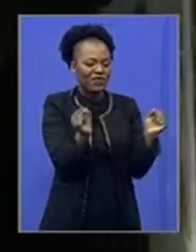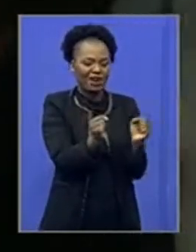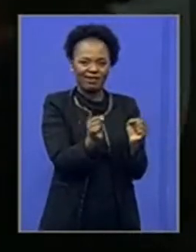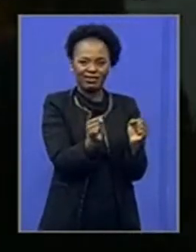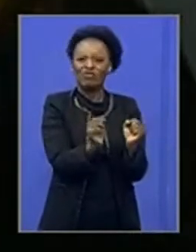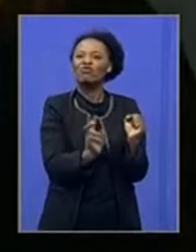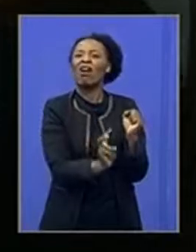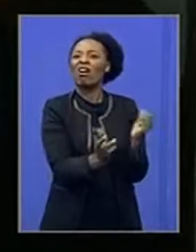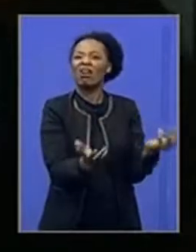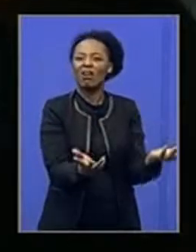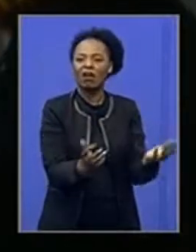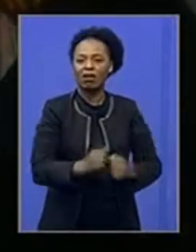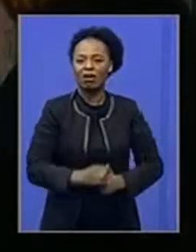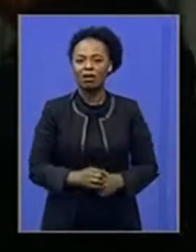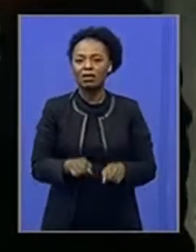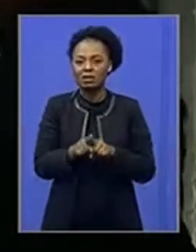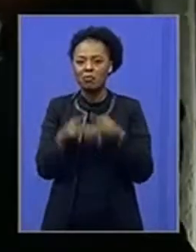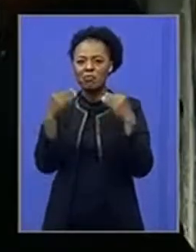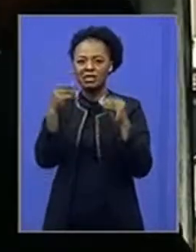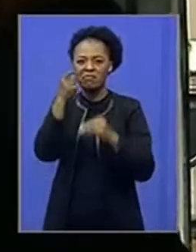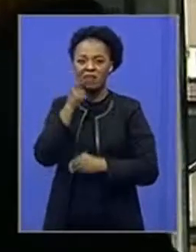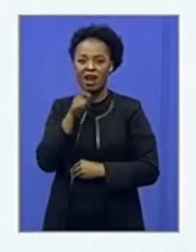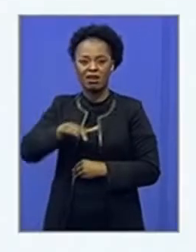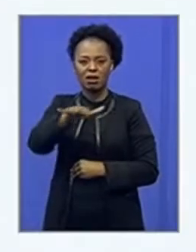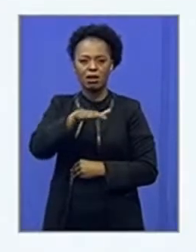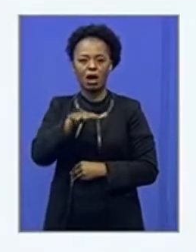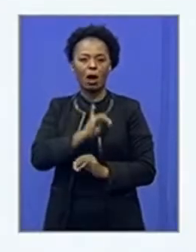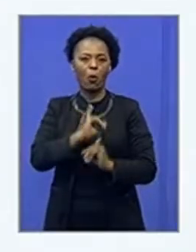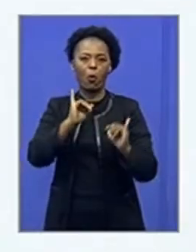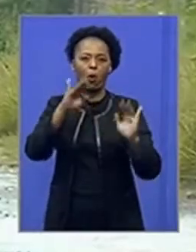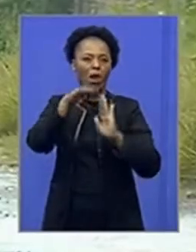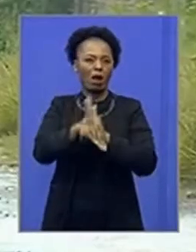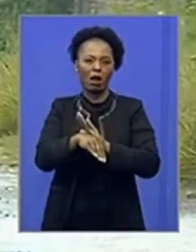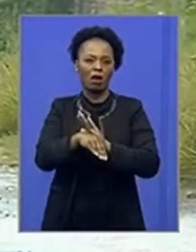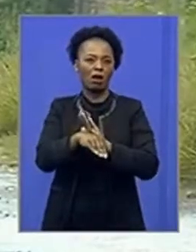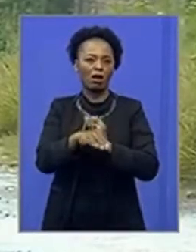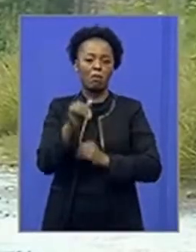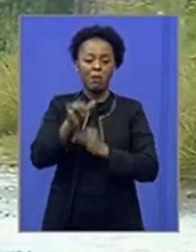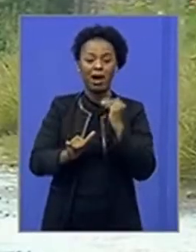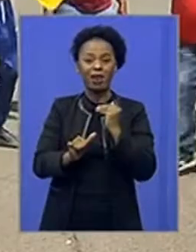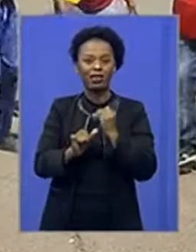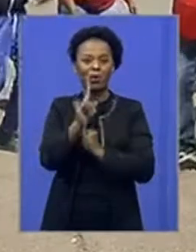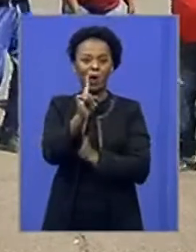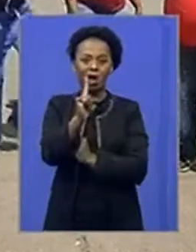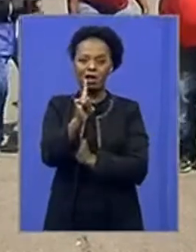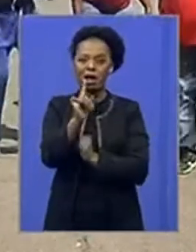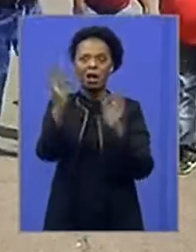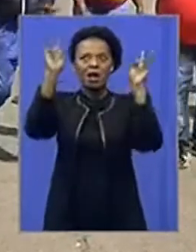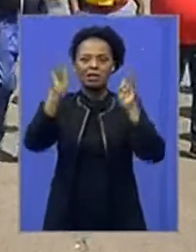le bona ba loba dikete tša diranta. Go šetše go le dikgwedi ba sena motlakase.